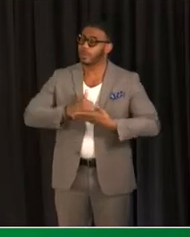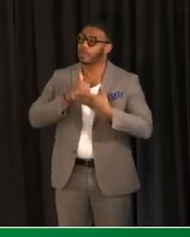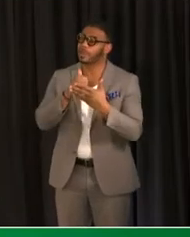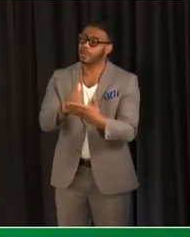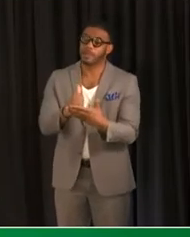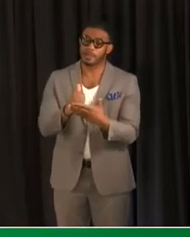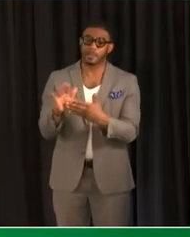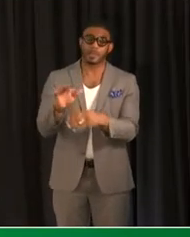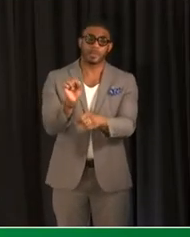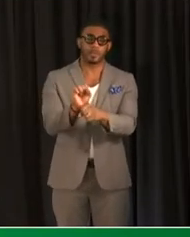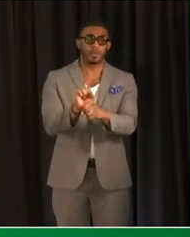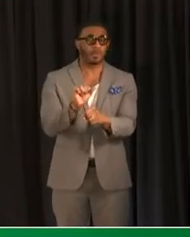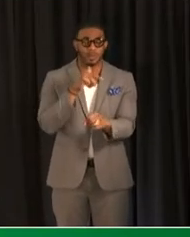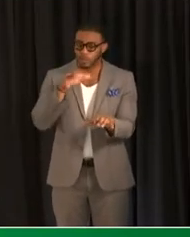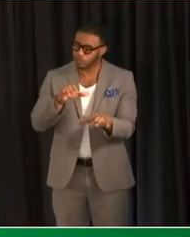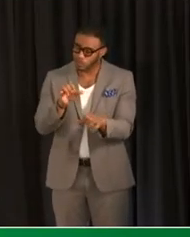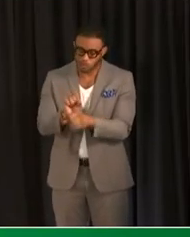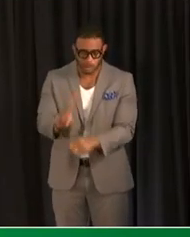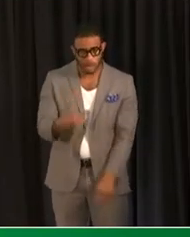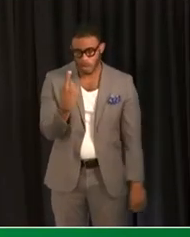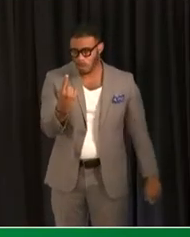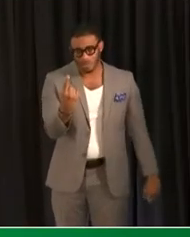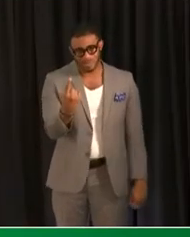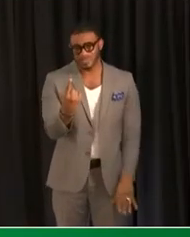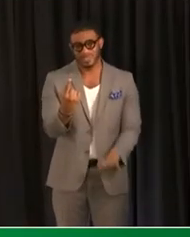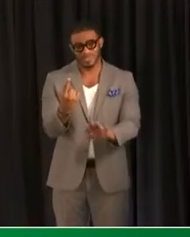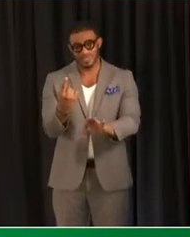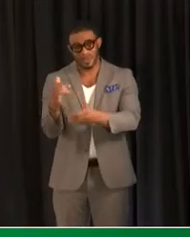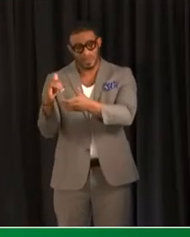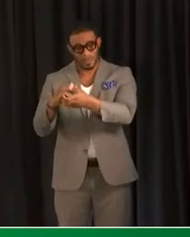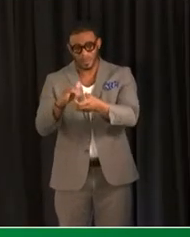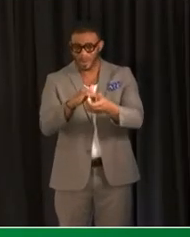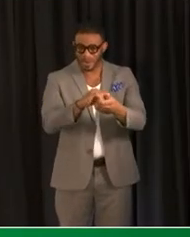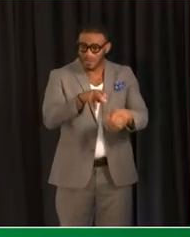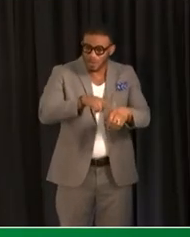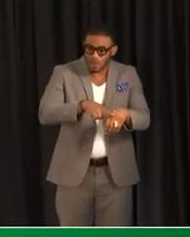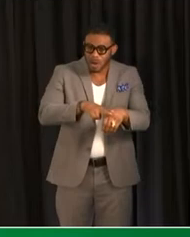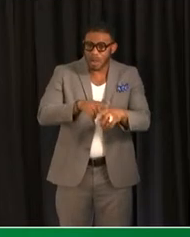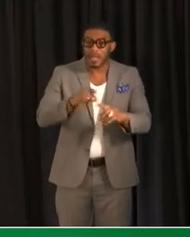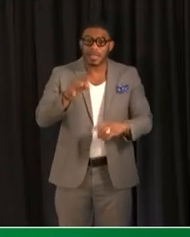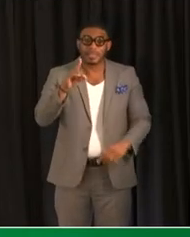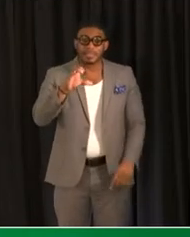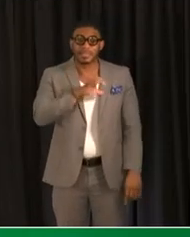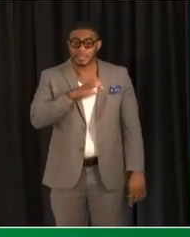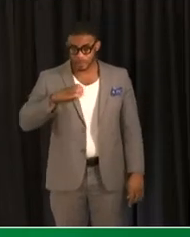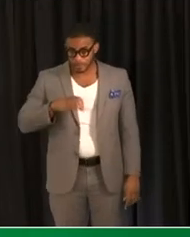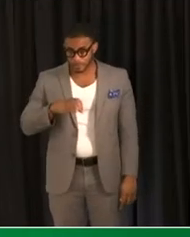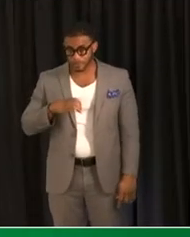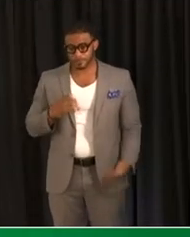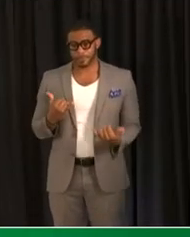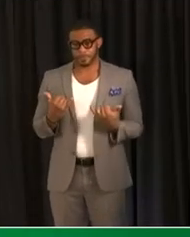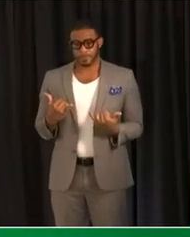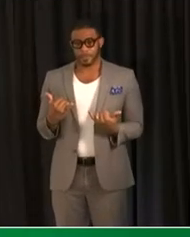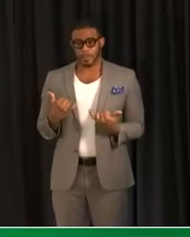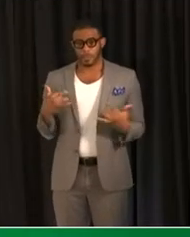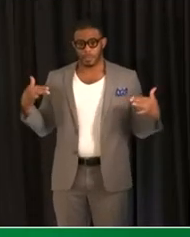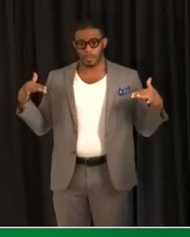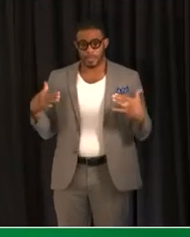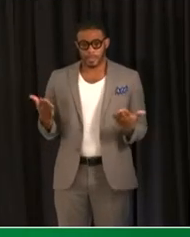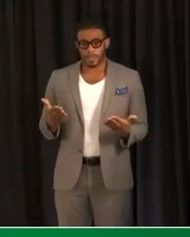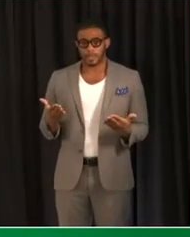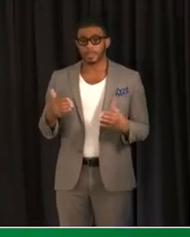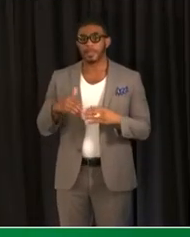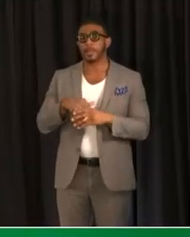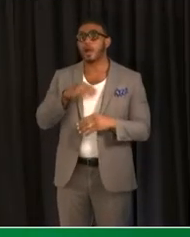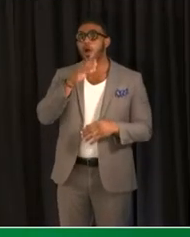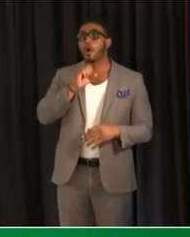in order to help their employees. And we don't do this work alone. We do it with our partners on the council. And so today we're